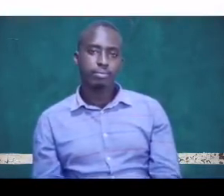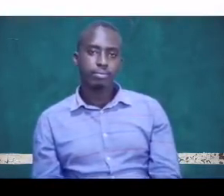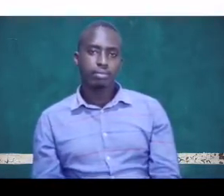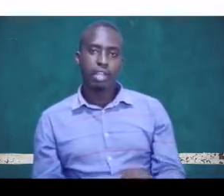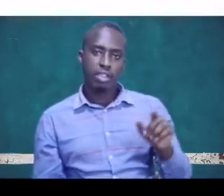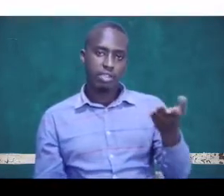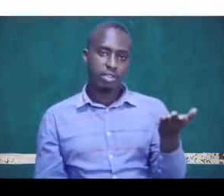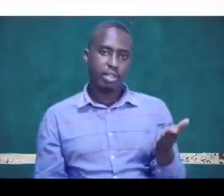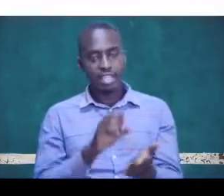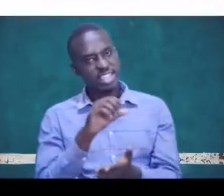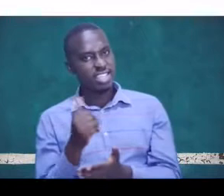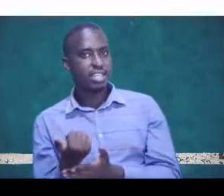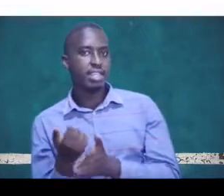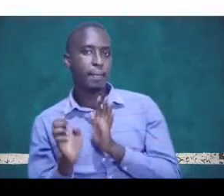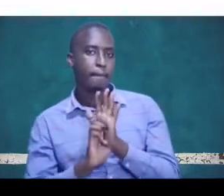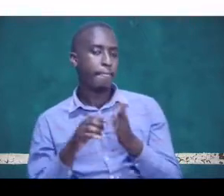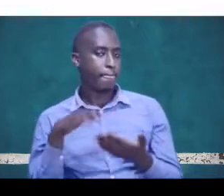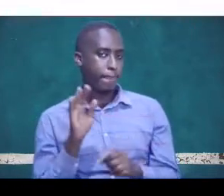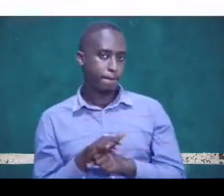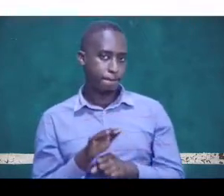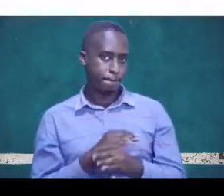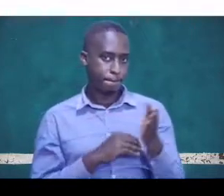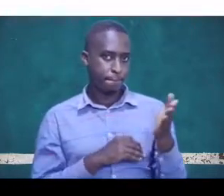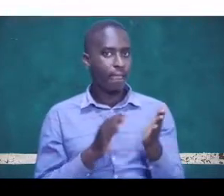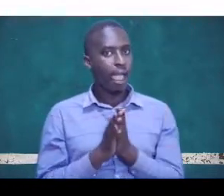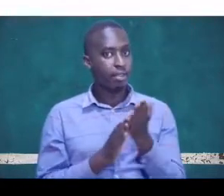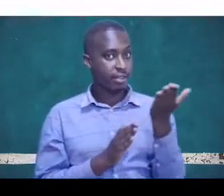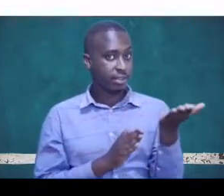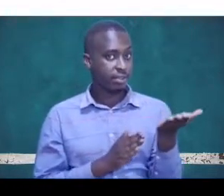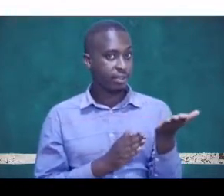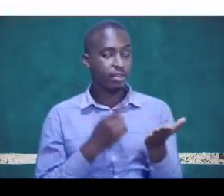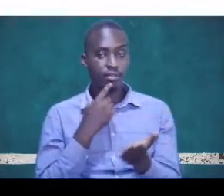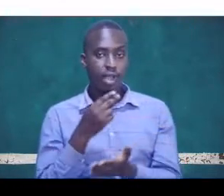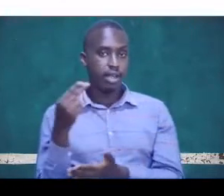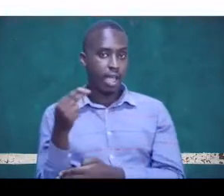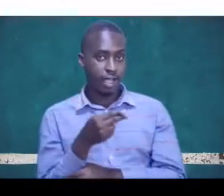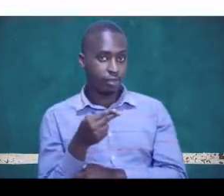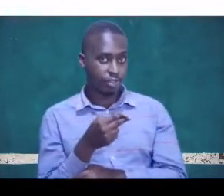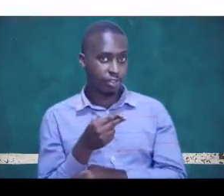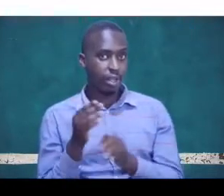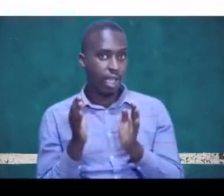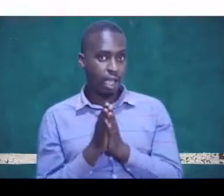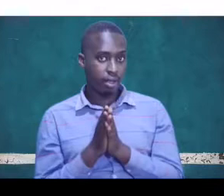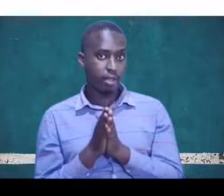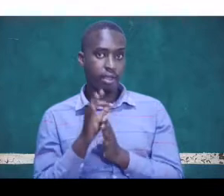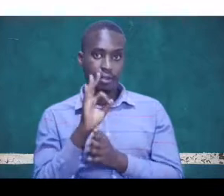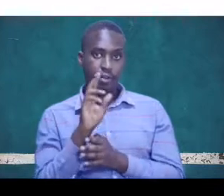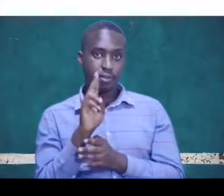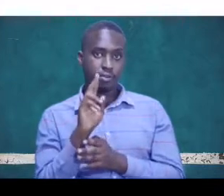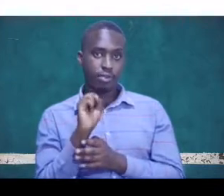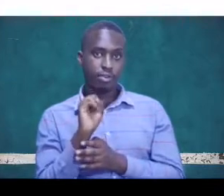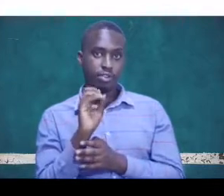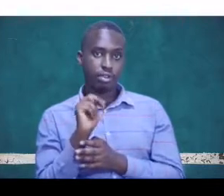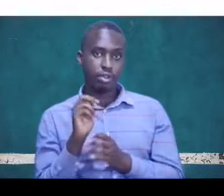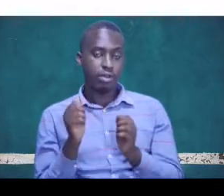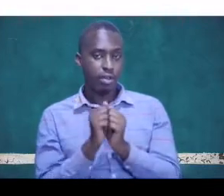more examples. And this is hydrogen, and fusing with the hydrogen to